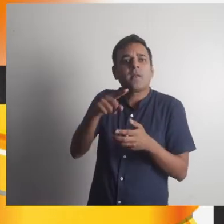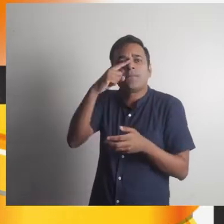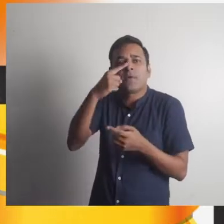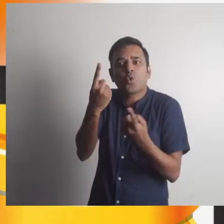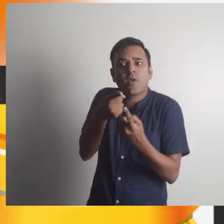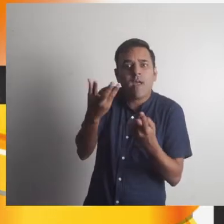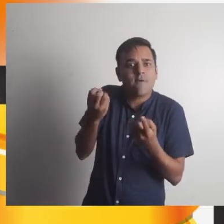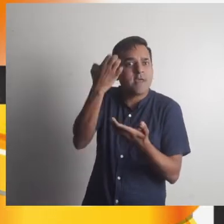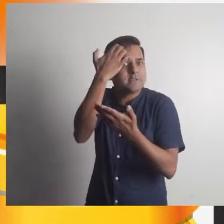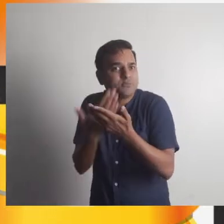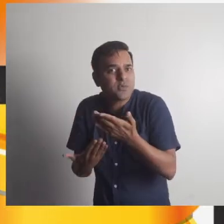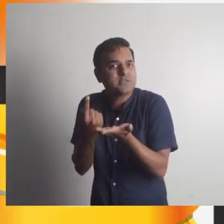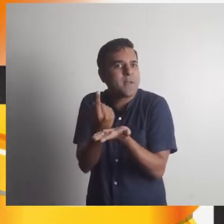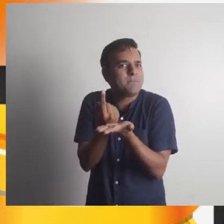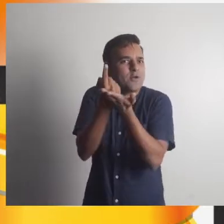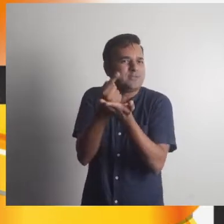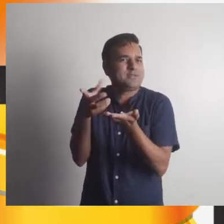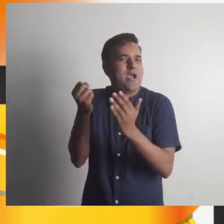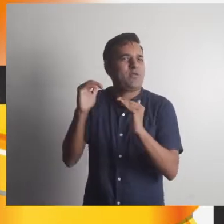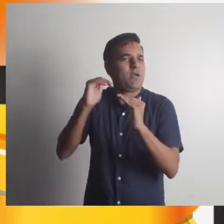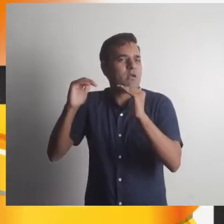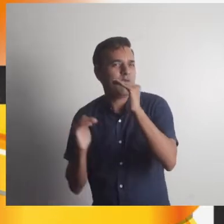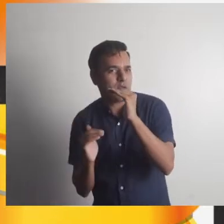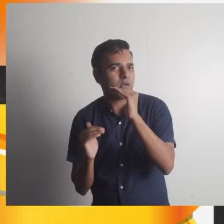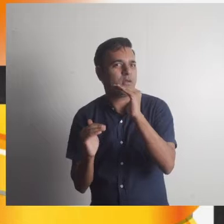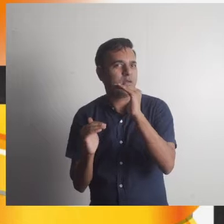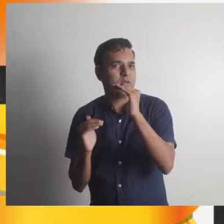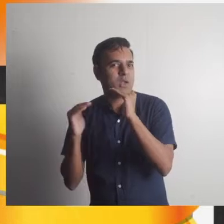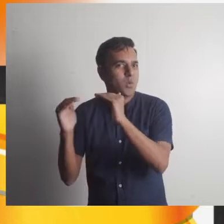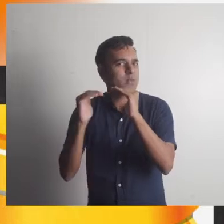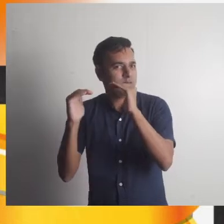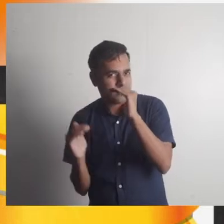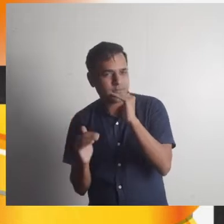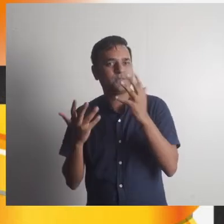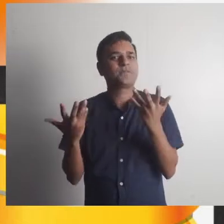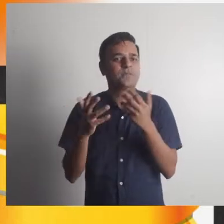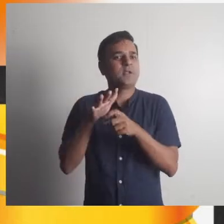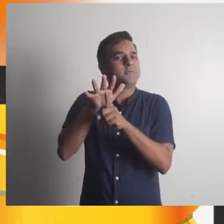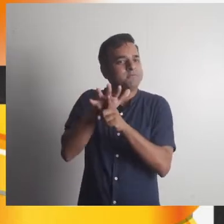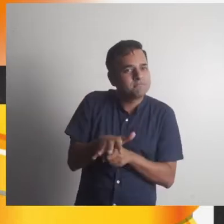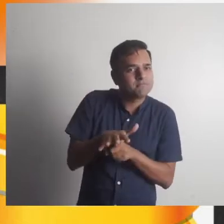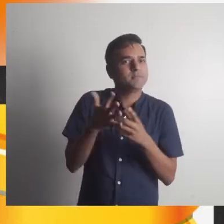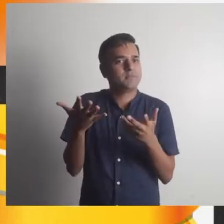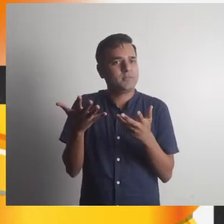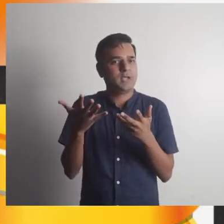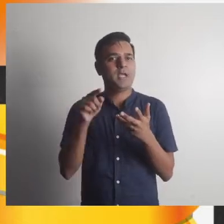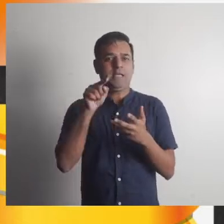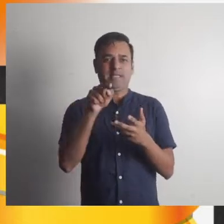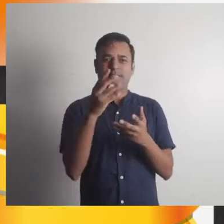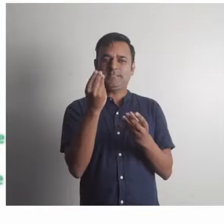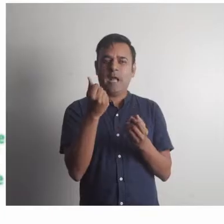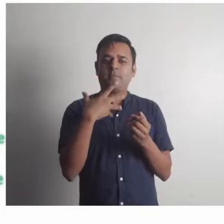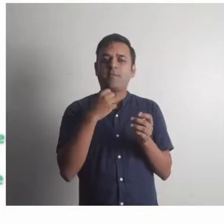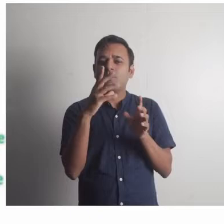here has some references. You can just click on them. This amazing thing of the internet means that you can go to where these